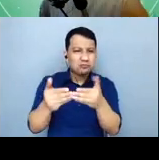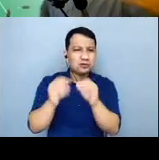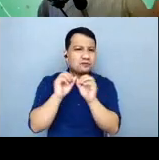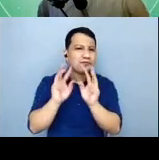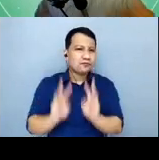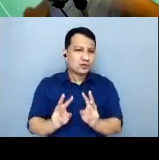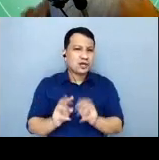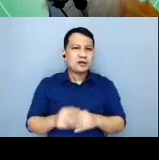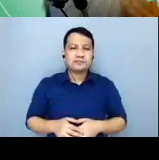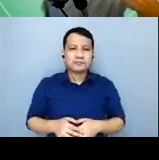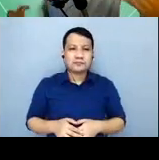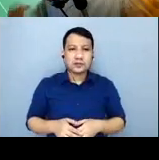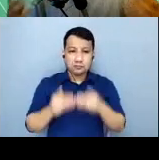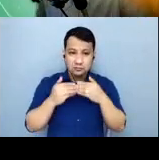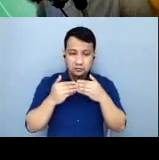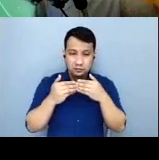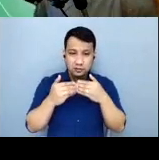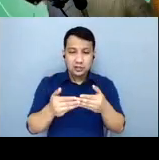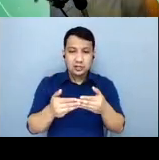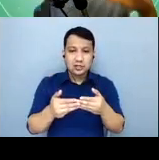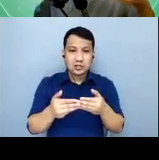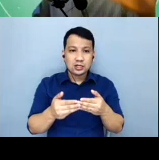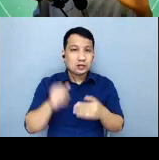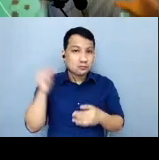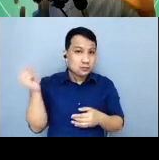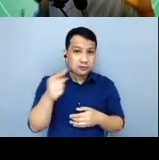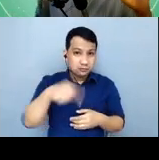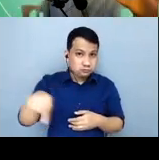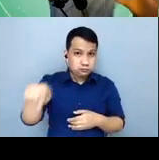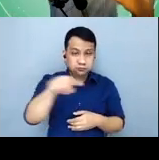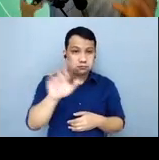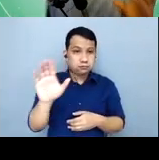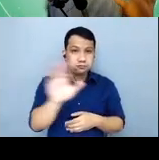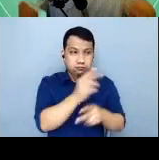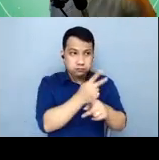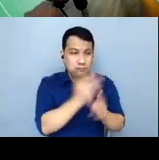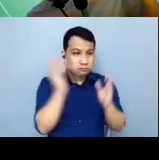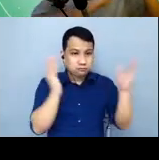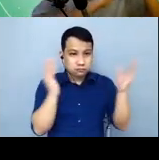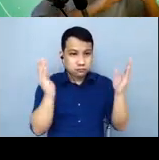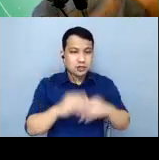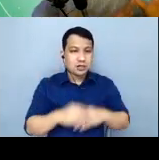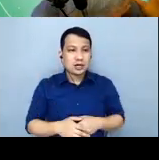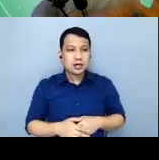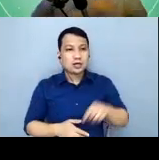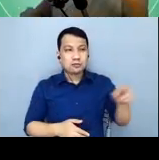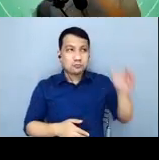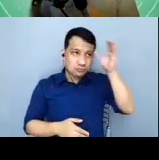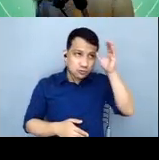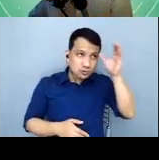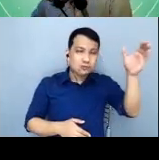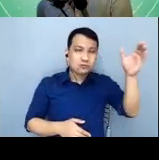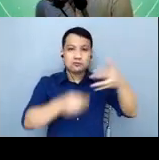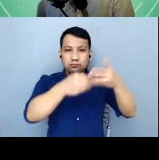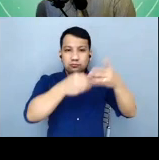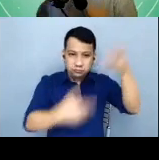Second, implementing sustainability is all about looking at every single part of your product or service, from its conception all the way to